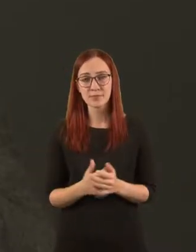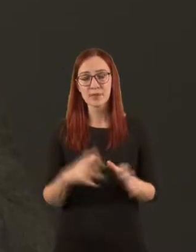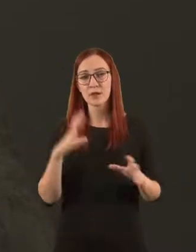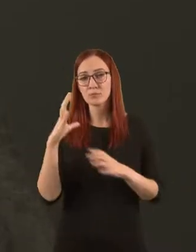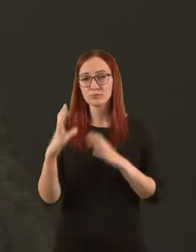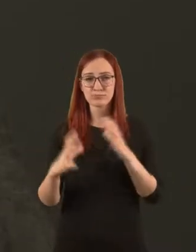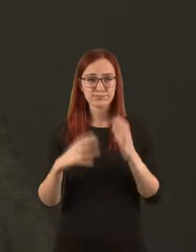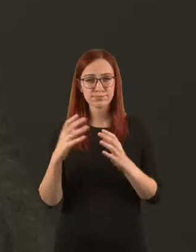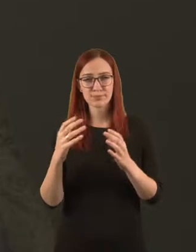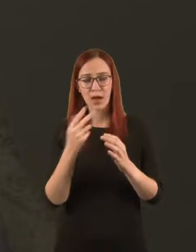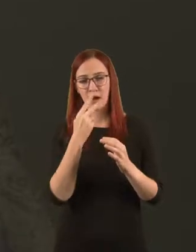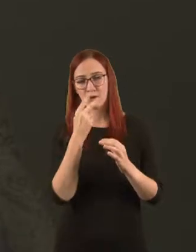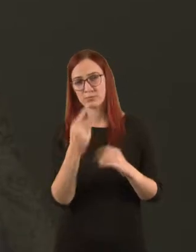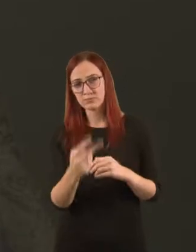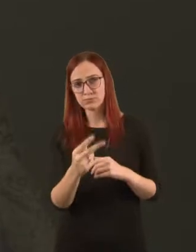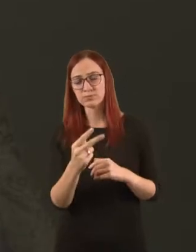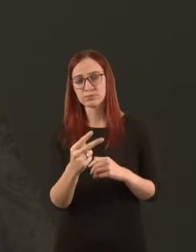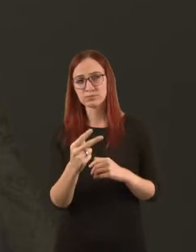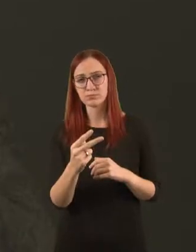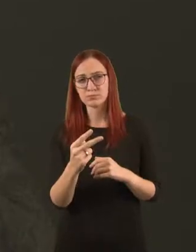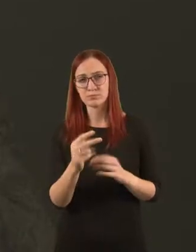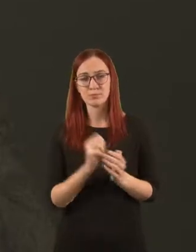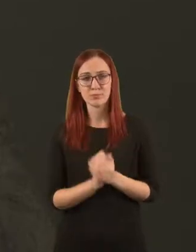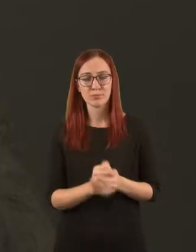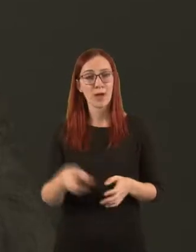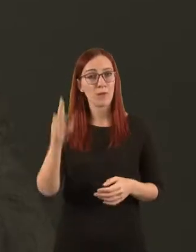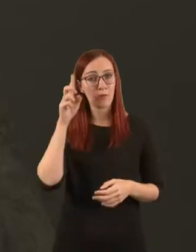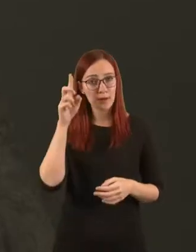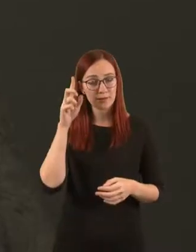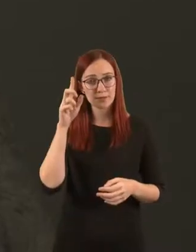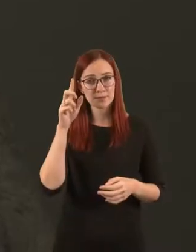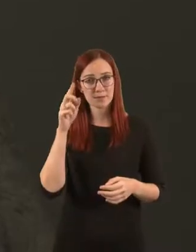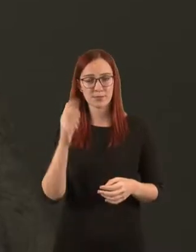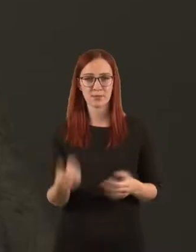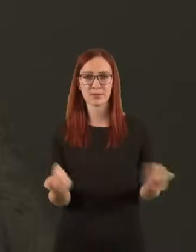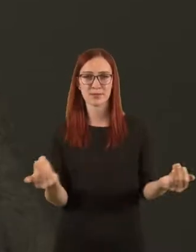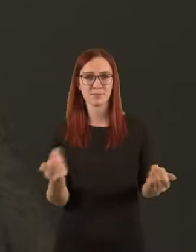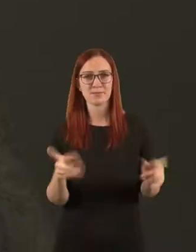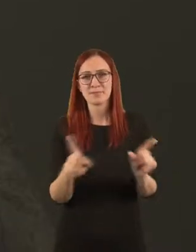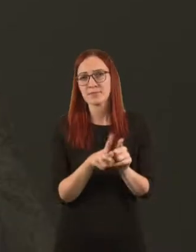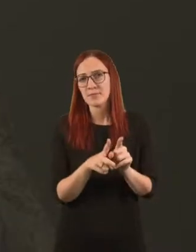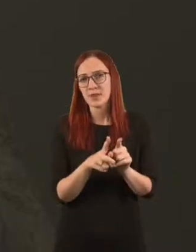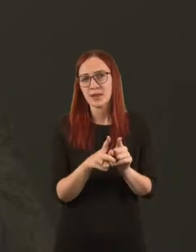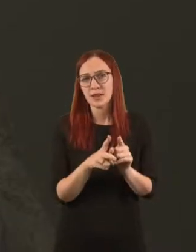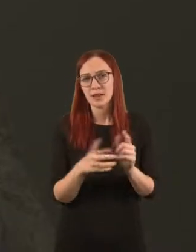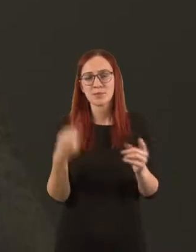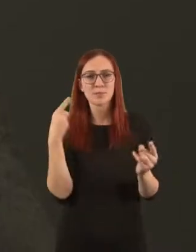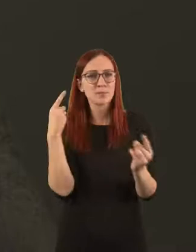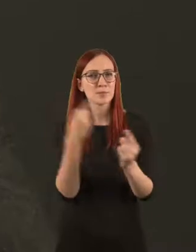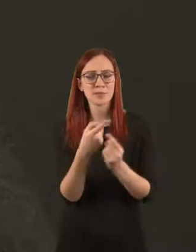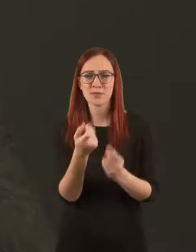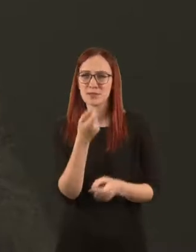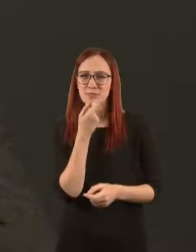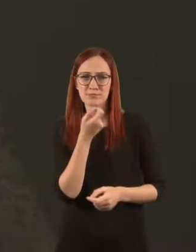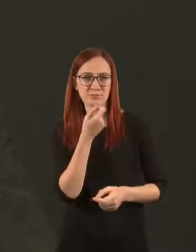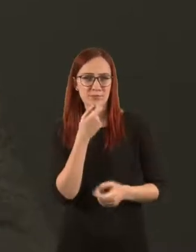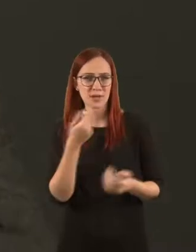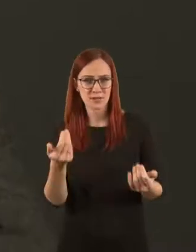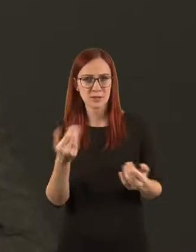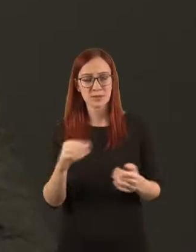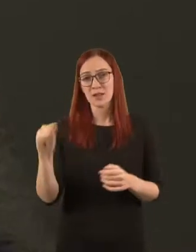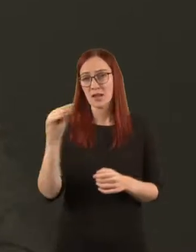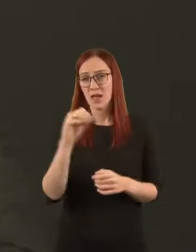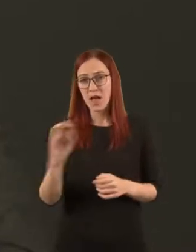the ambitious goal of reducing the global temperature. So the ambition is too low,